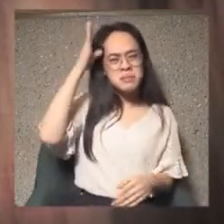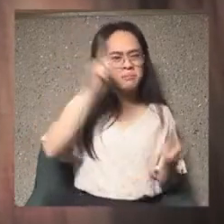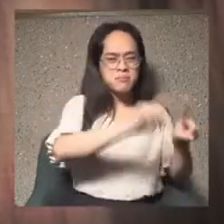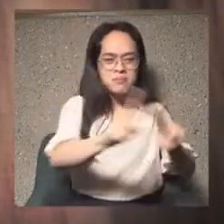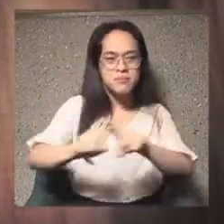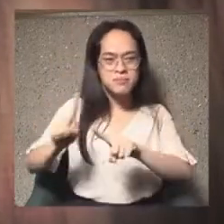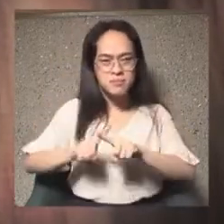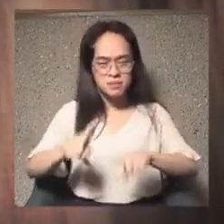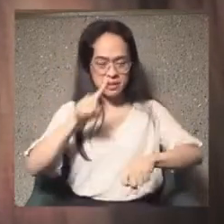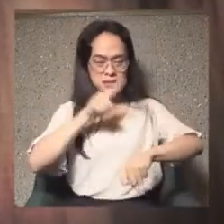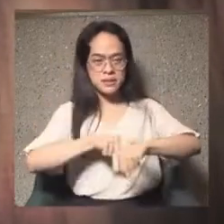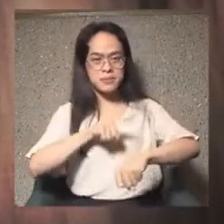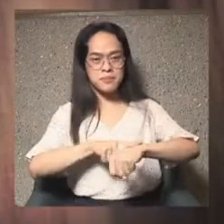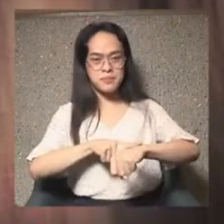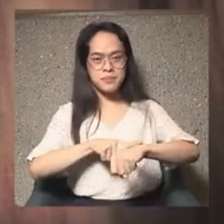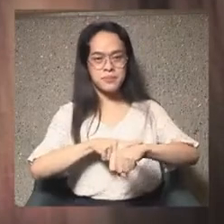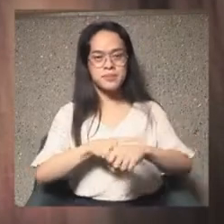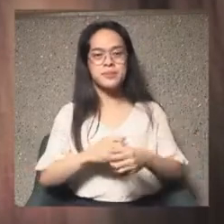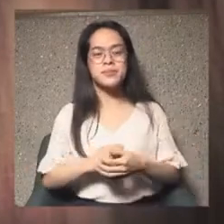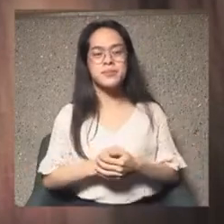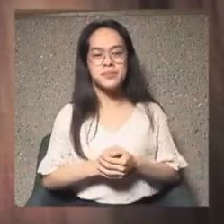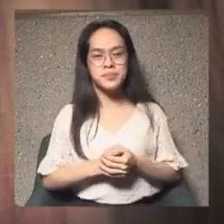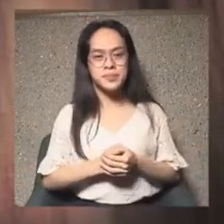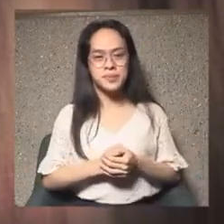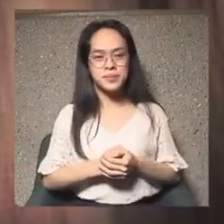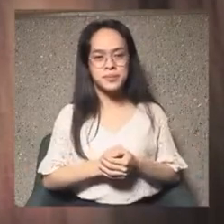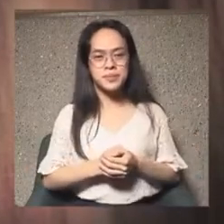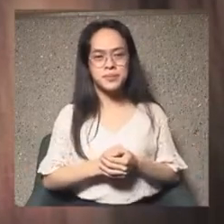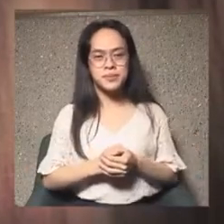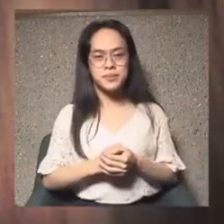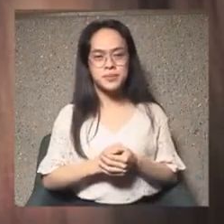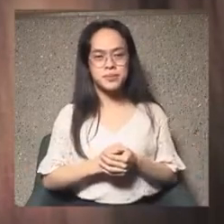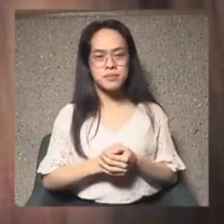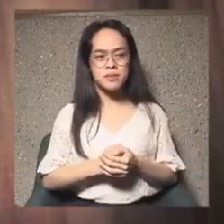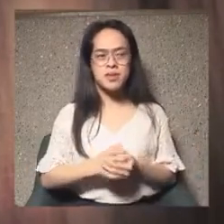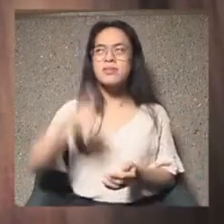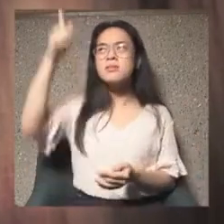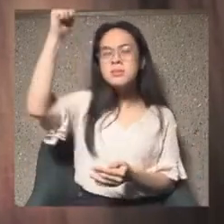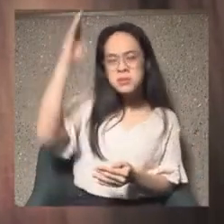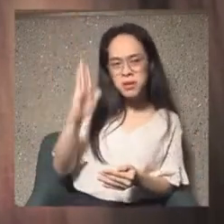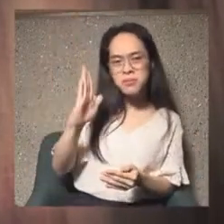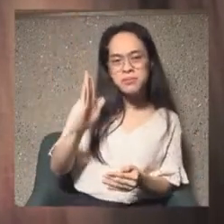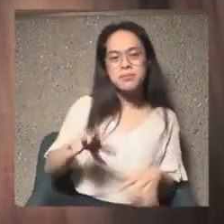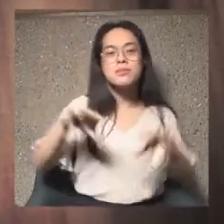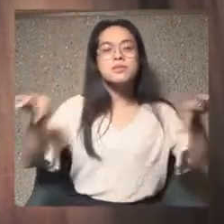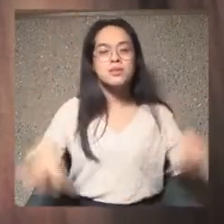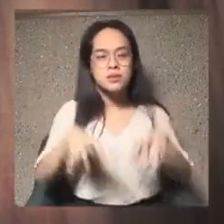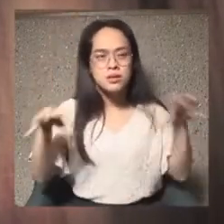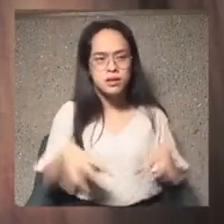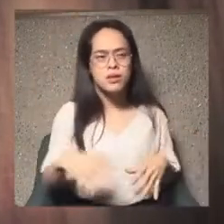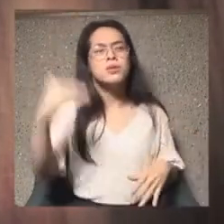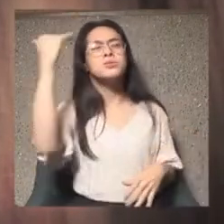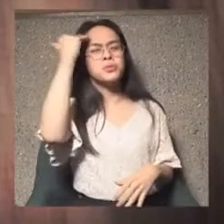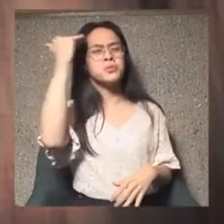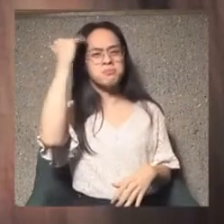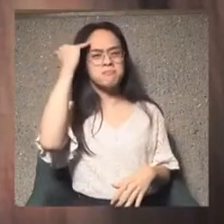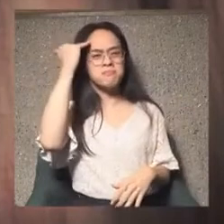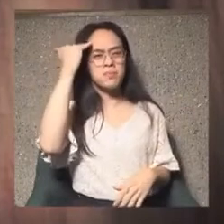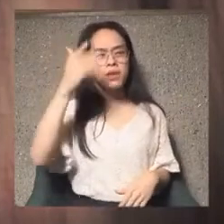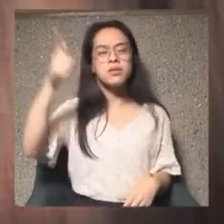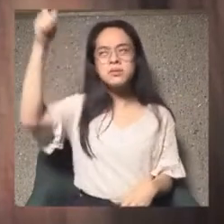I want you to see how God is. Know who God is. In this generation upon